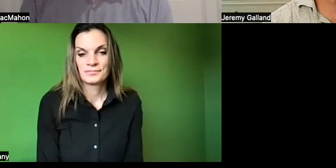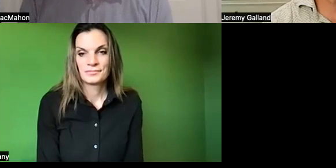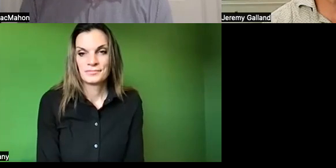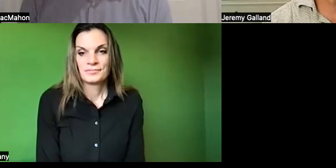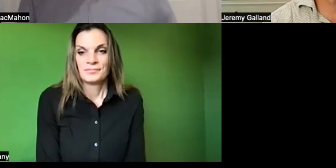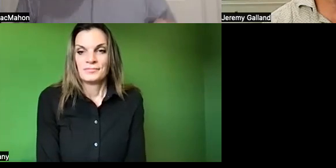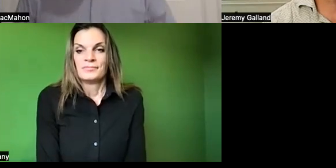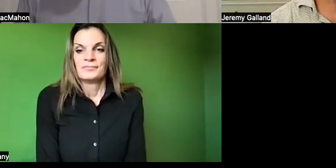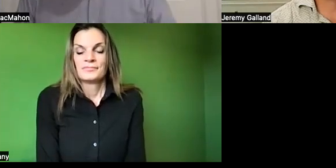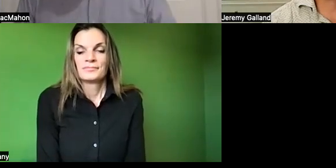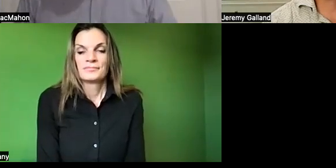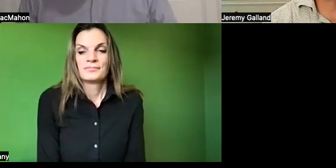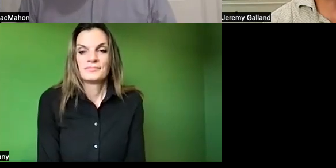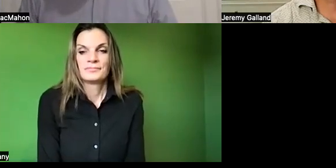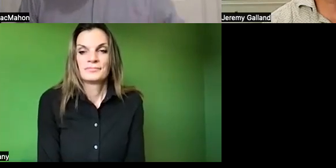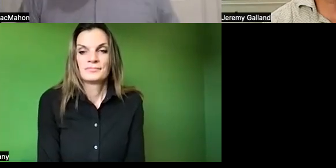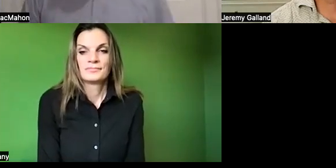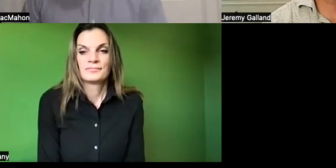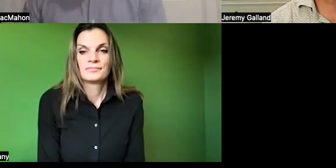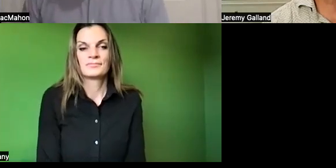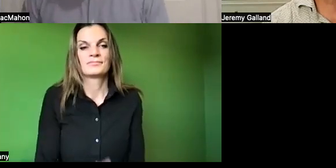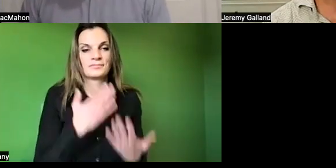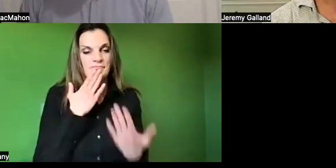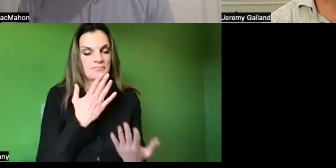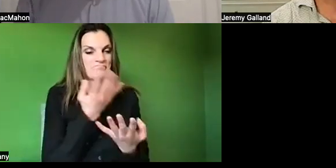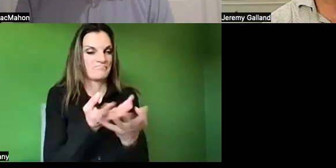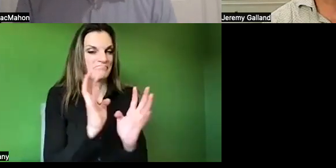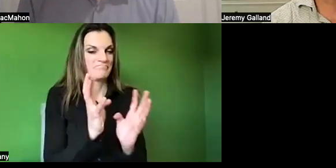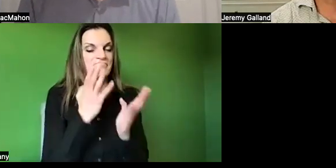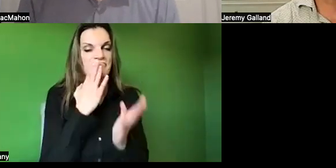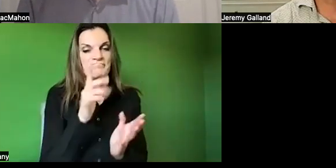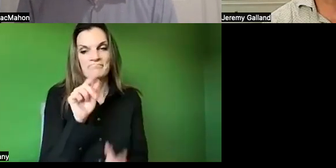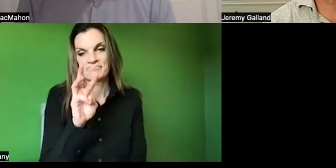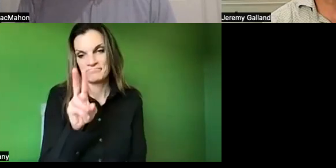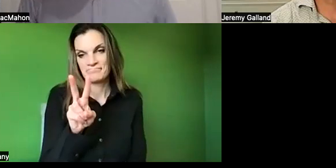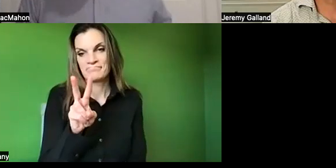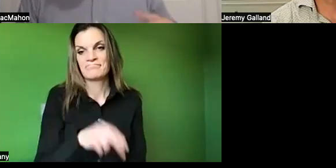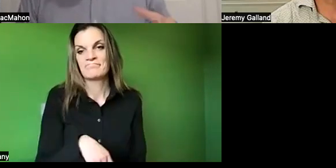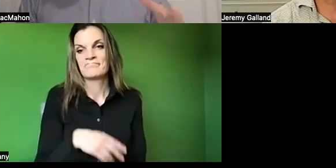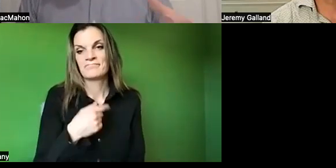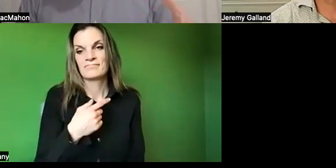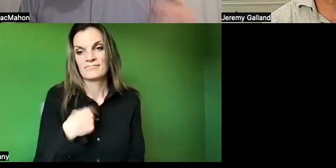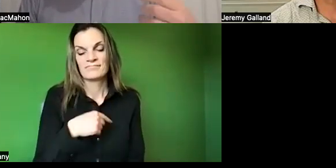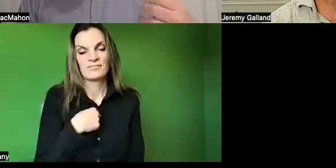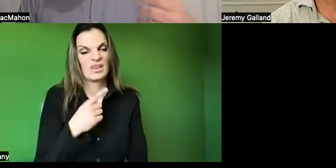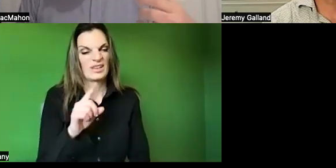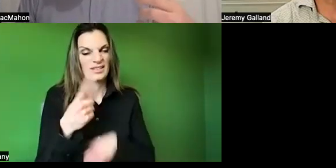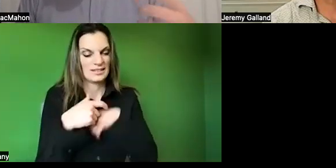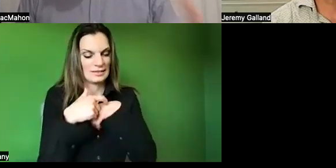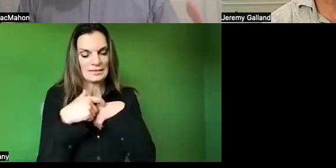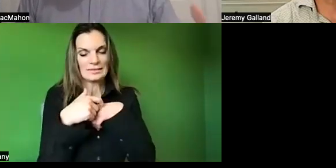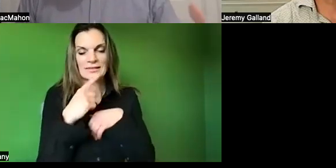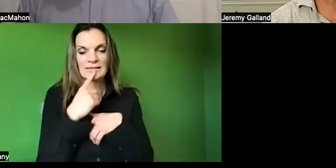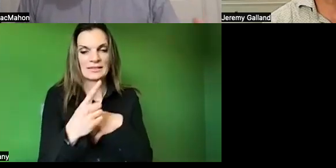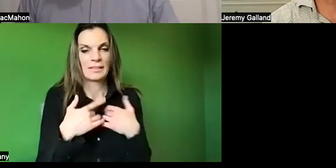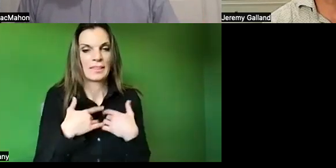to the League for hosting the forum and my fellow candidates. Over the last hour and a half or so, we've barely started to scratch the surface of the